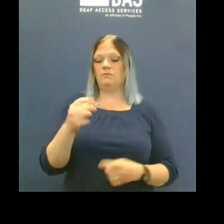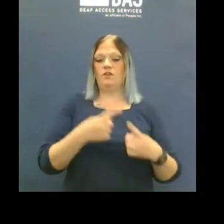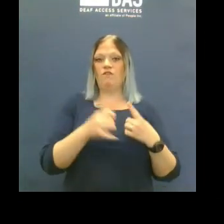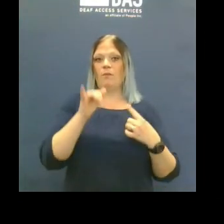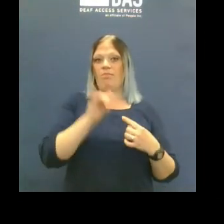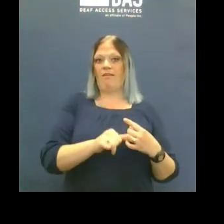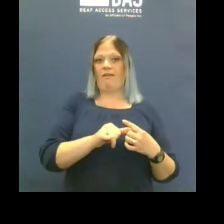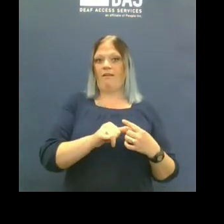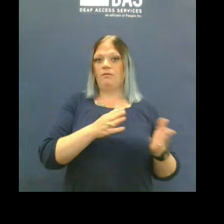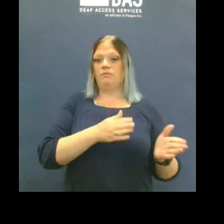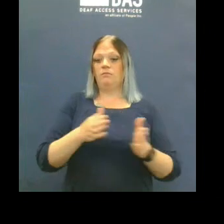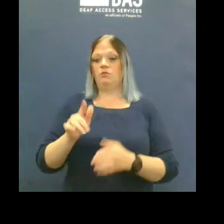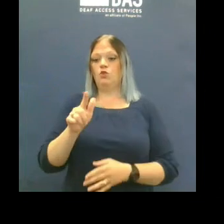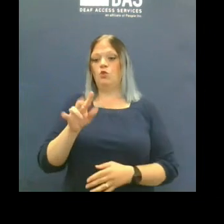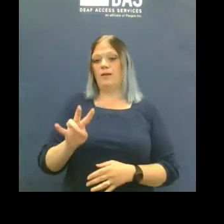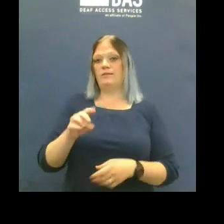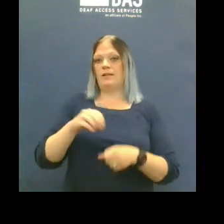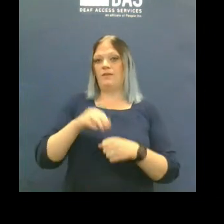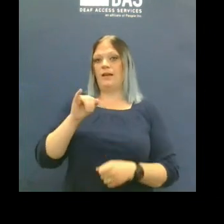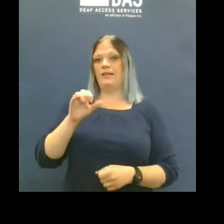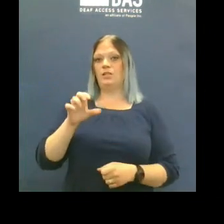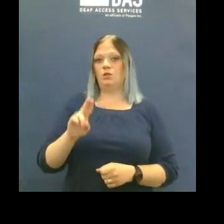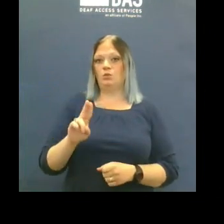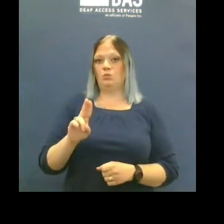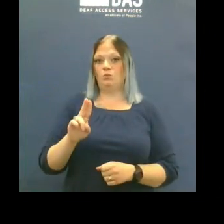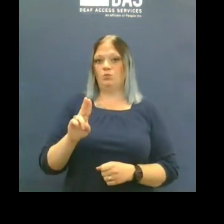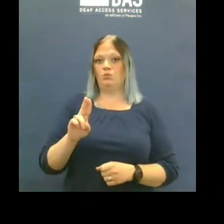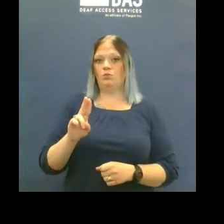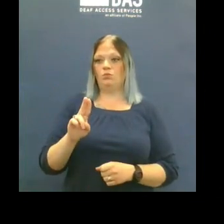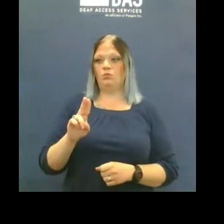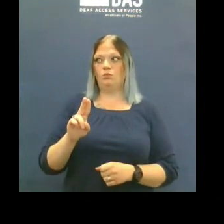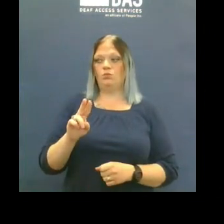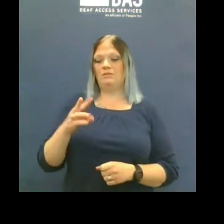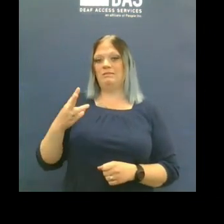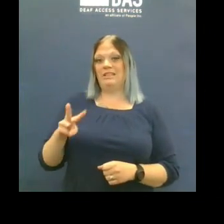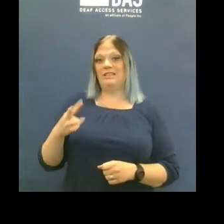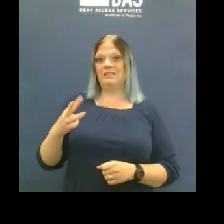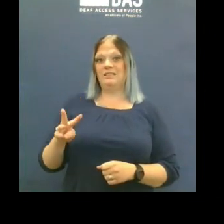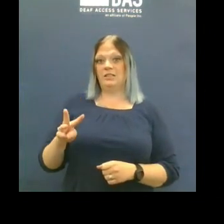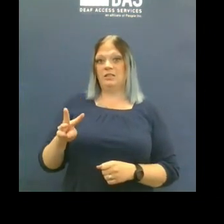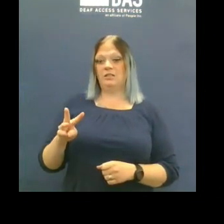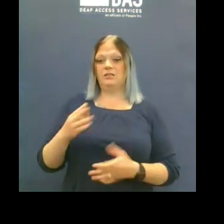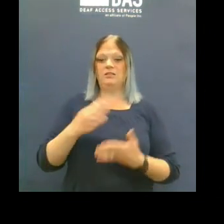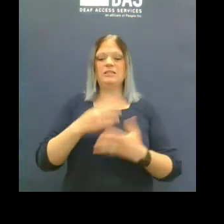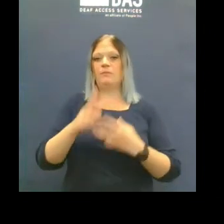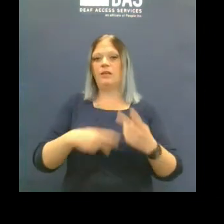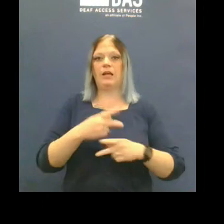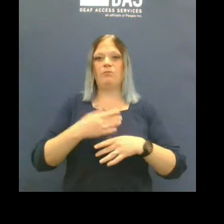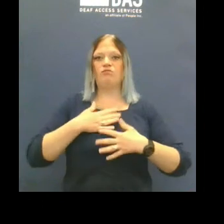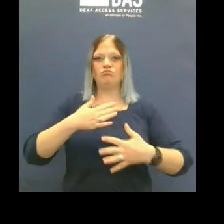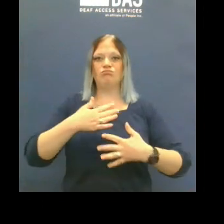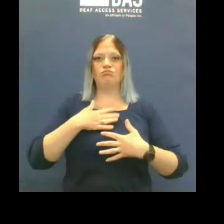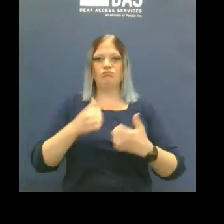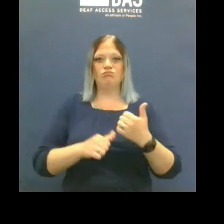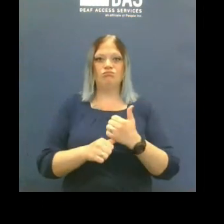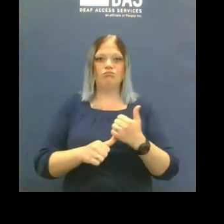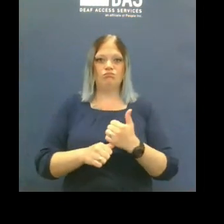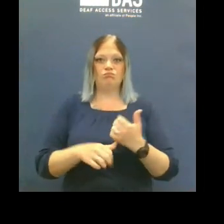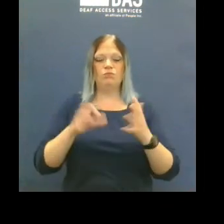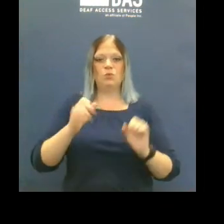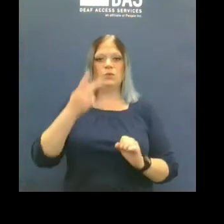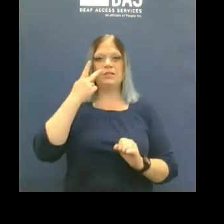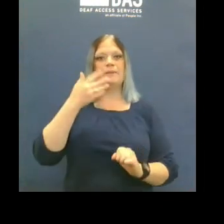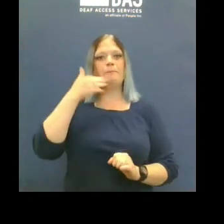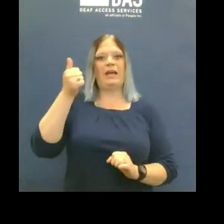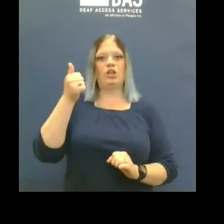those, 27 were in the intensive care unit and 16 were receiving some type of airway assistance. So we can see this